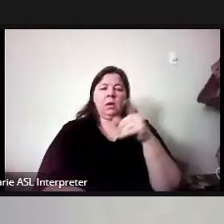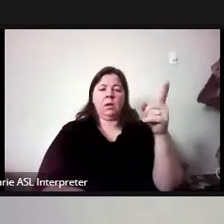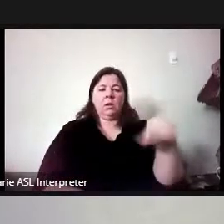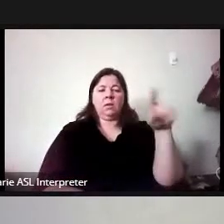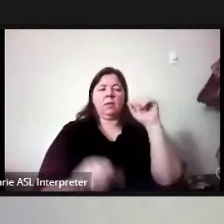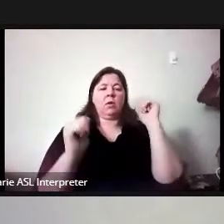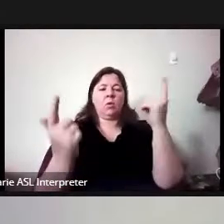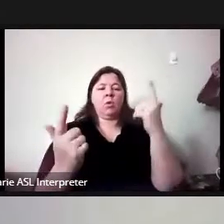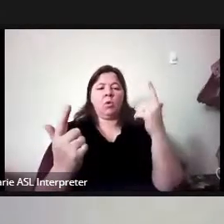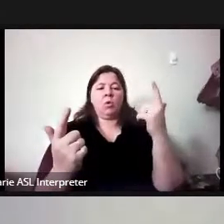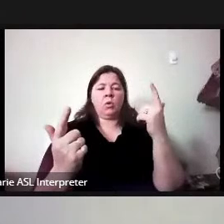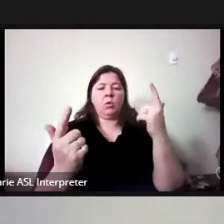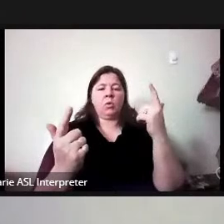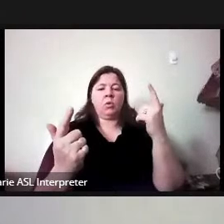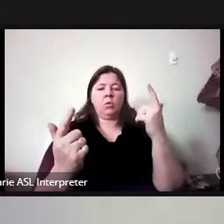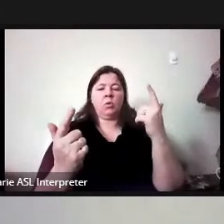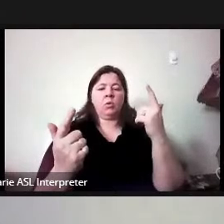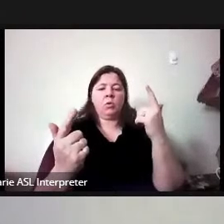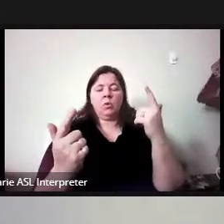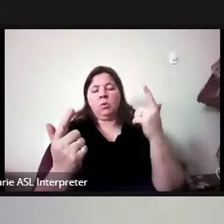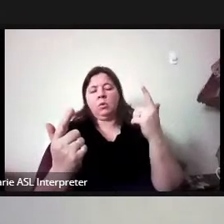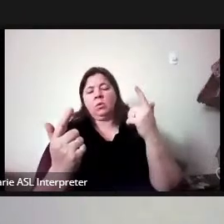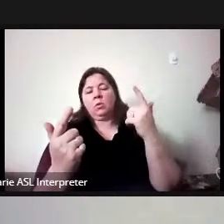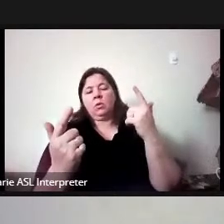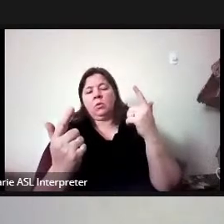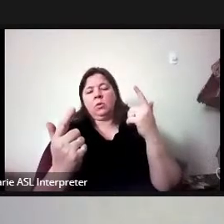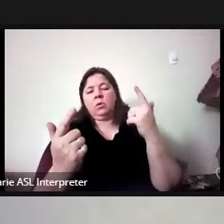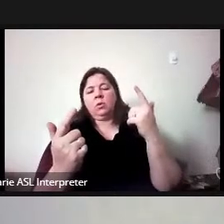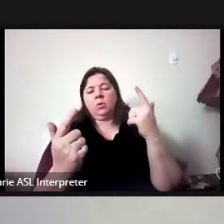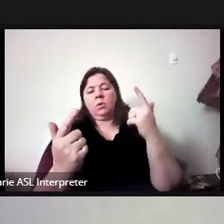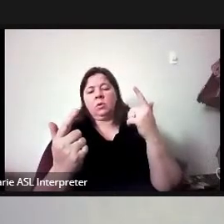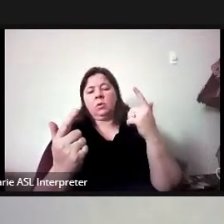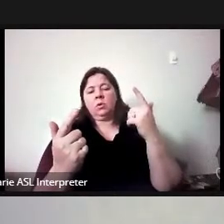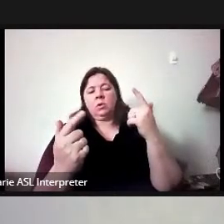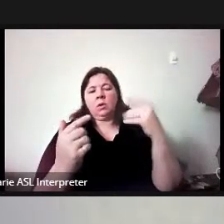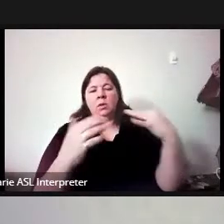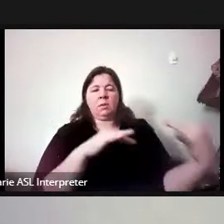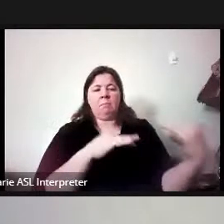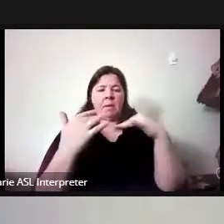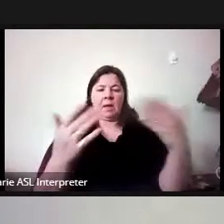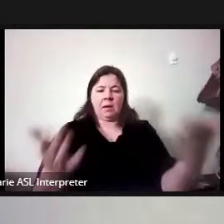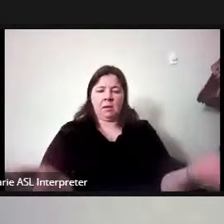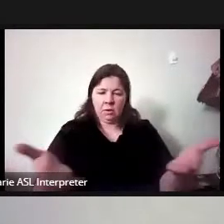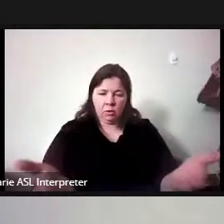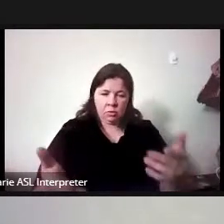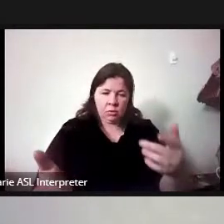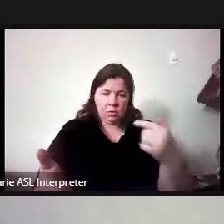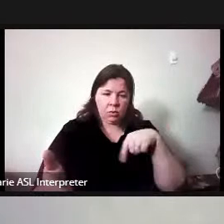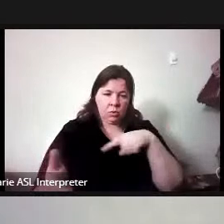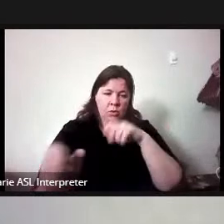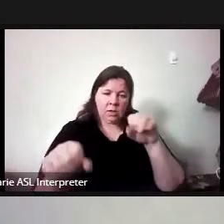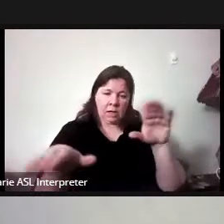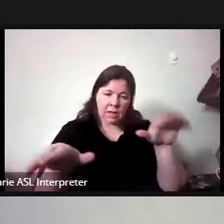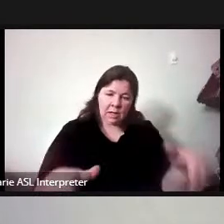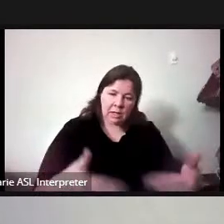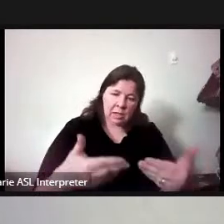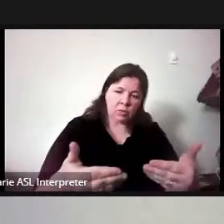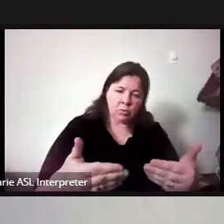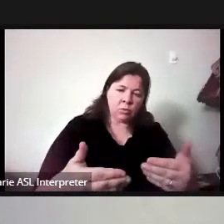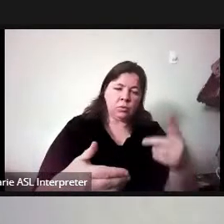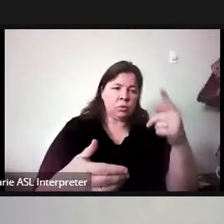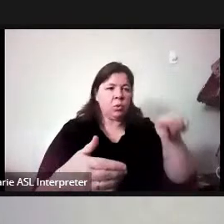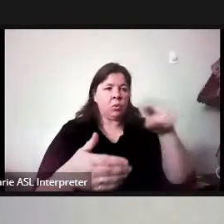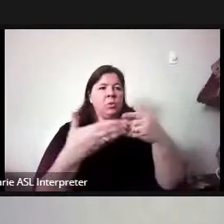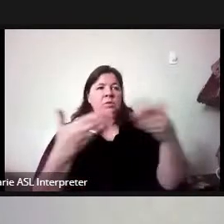were all like search for something better here, that so we can introduce those things